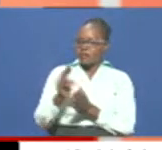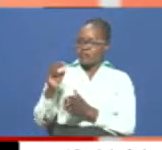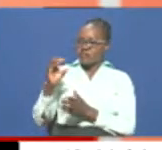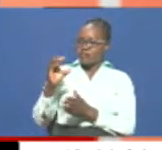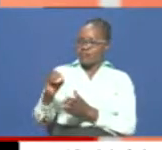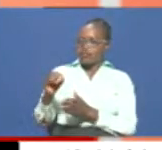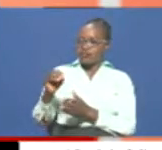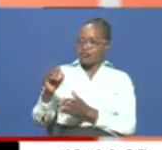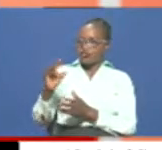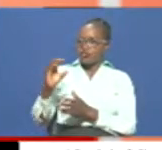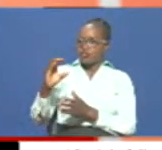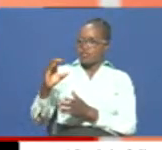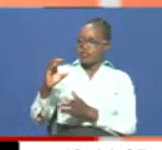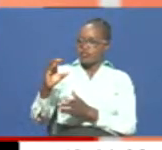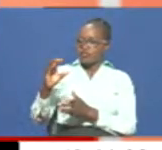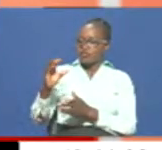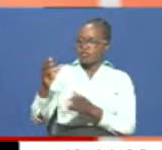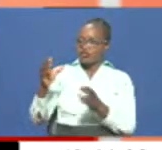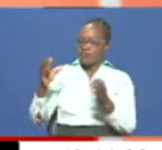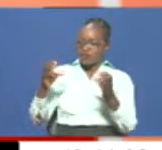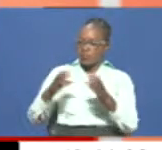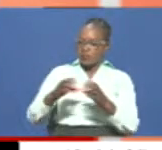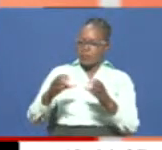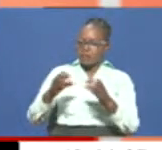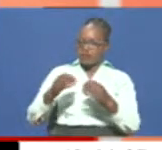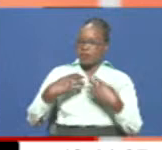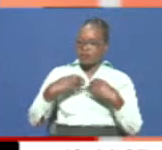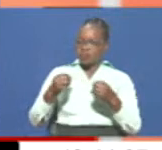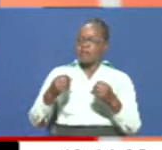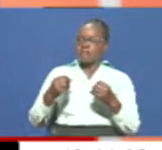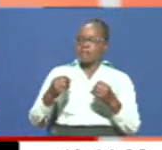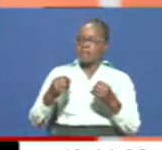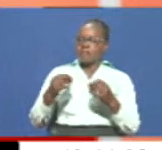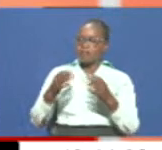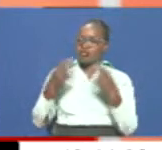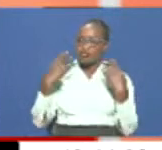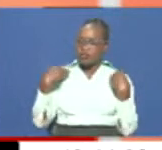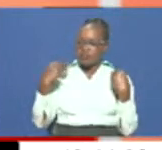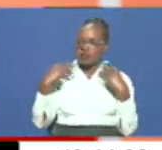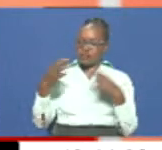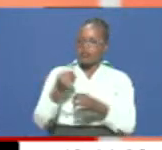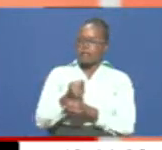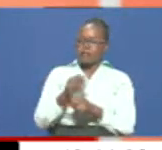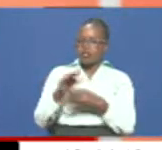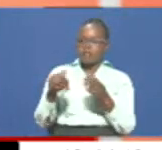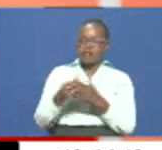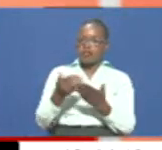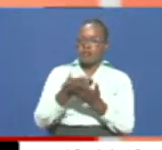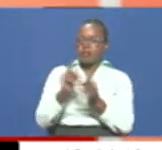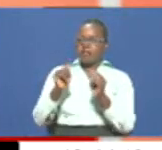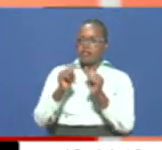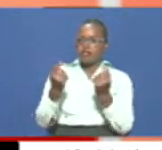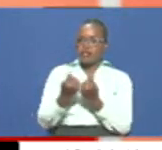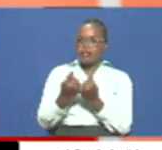Games Association, needs to prepare all these teams. We believe straight after the election, in conjunction with the